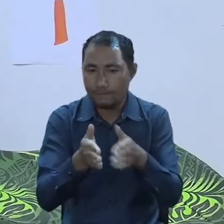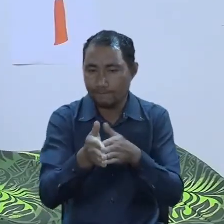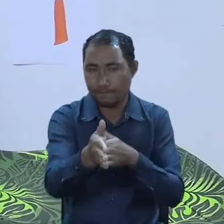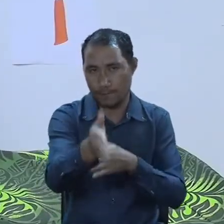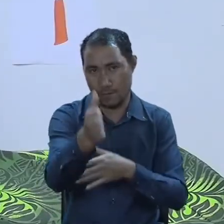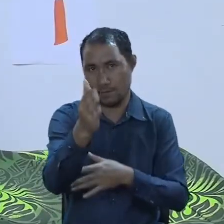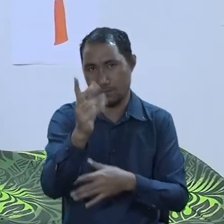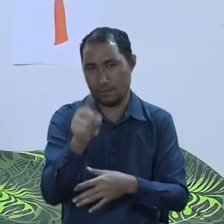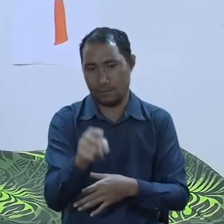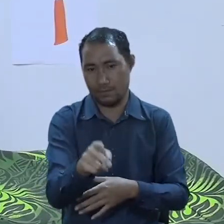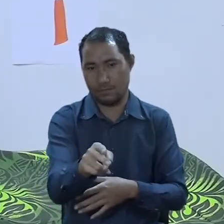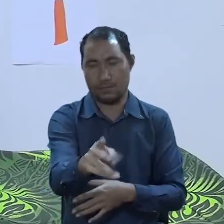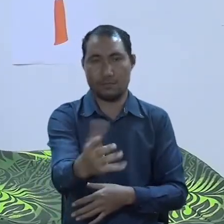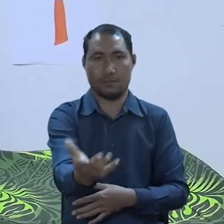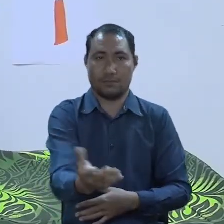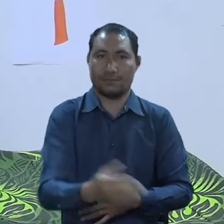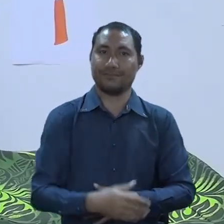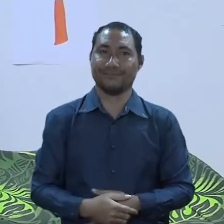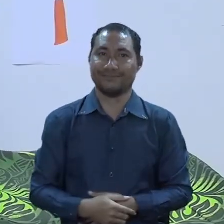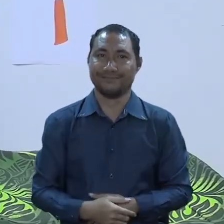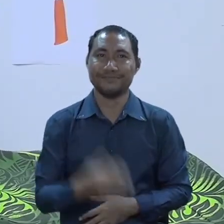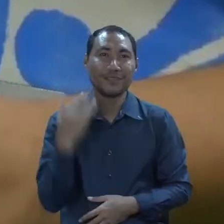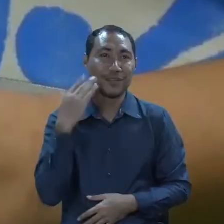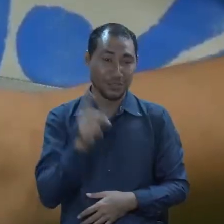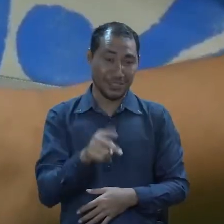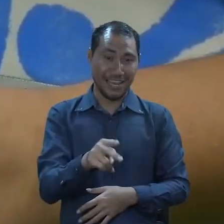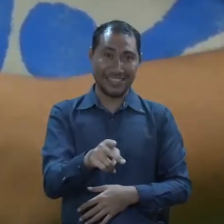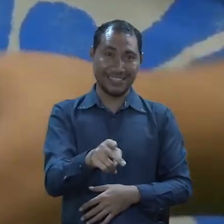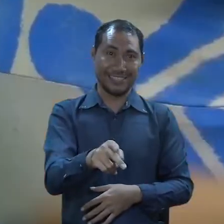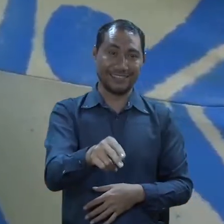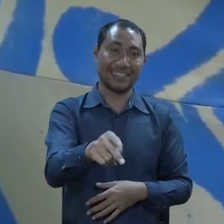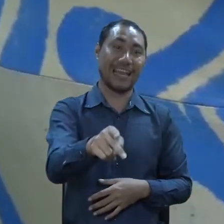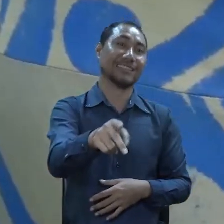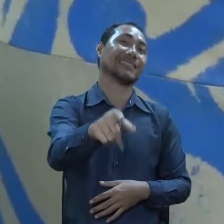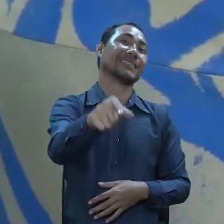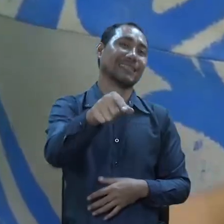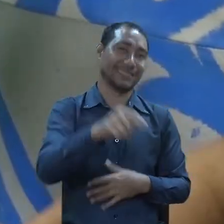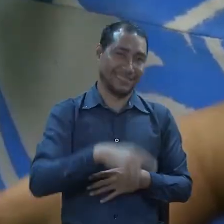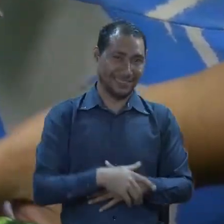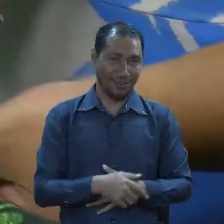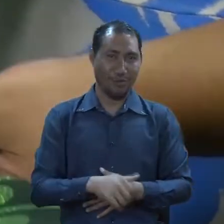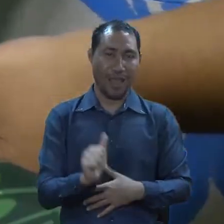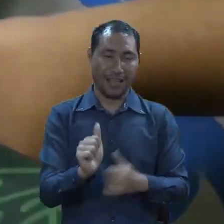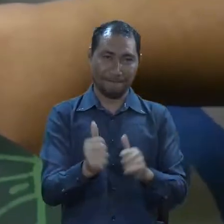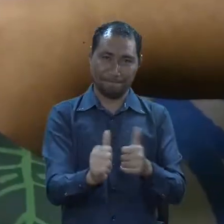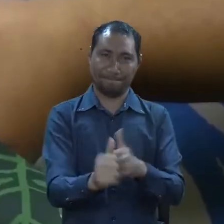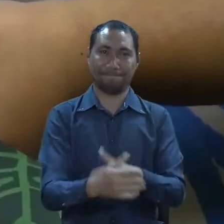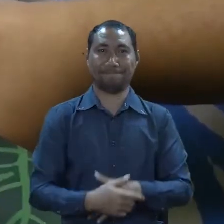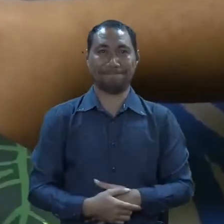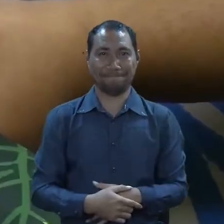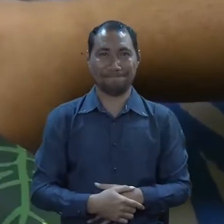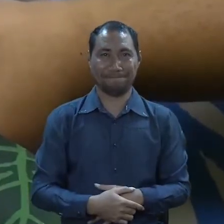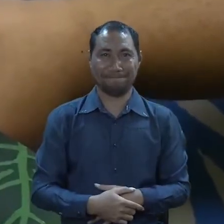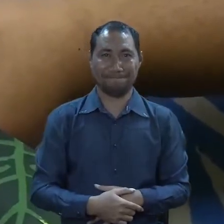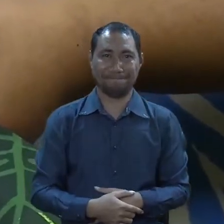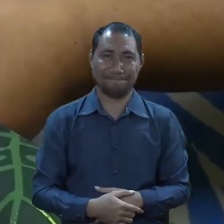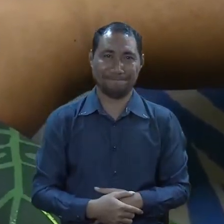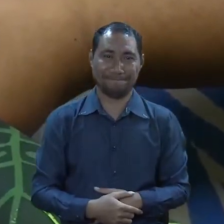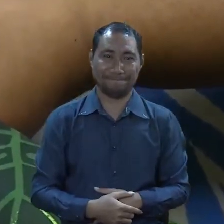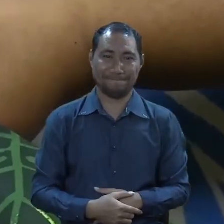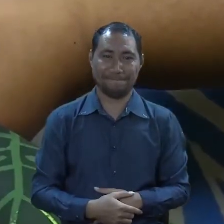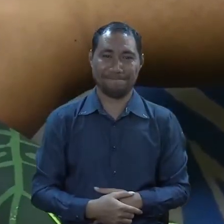is between the top part and the bottom part. You put the fabric in between the